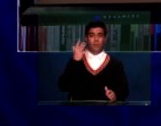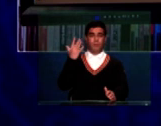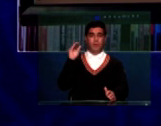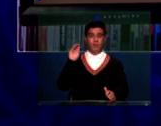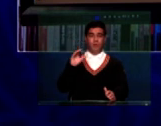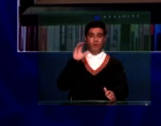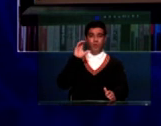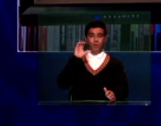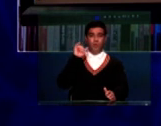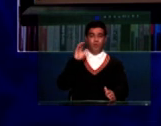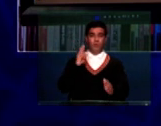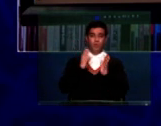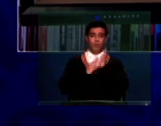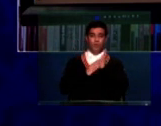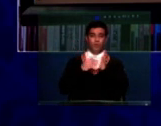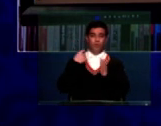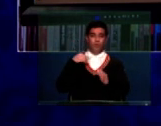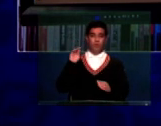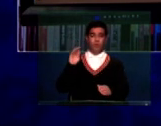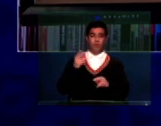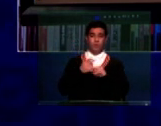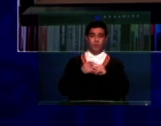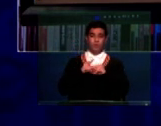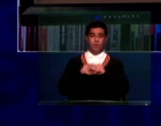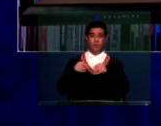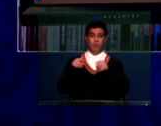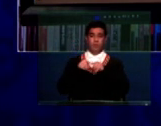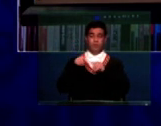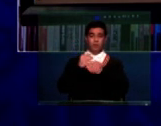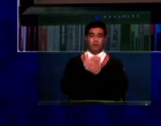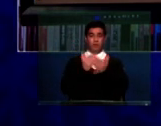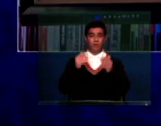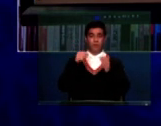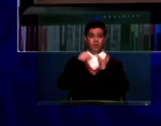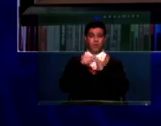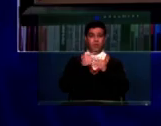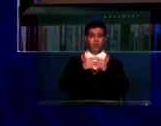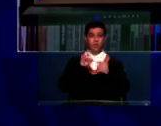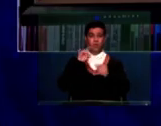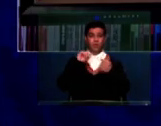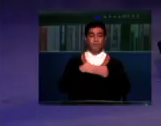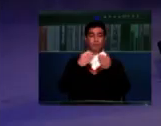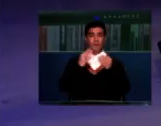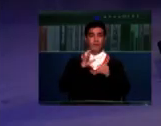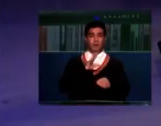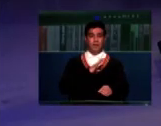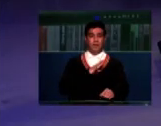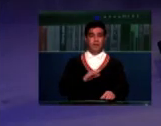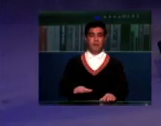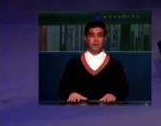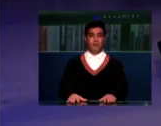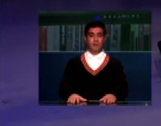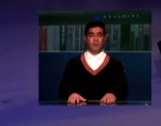molekulasi oldida 9 soni kelib chiqadi. Mana shunday qilib biz yarim reaksiyalar usulida berilgan